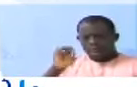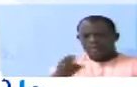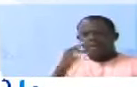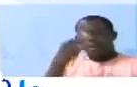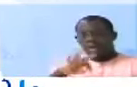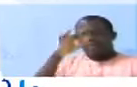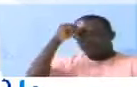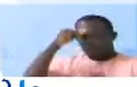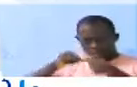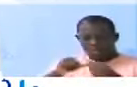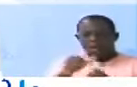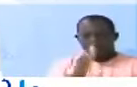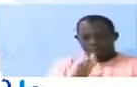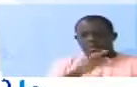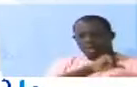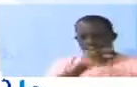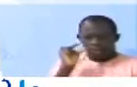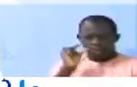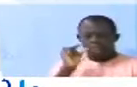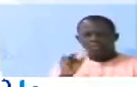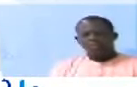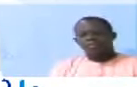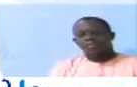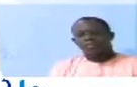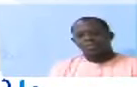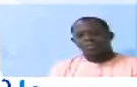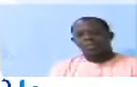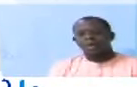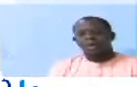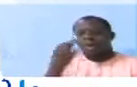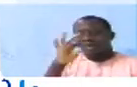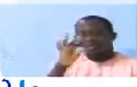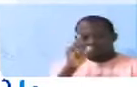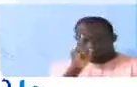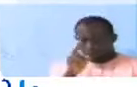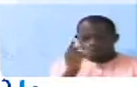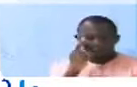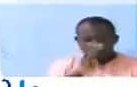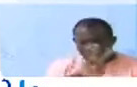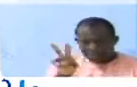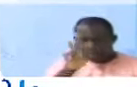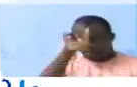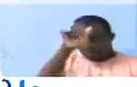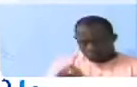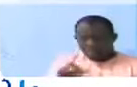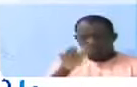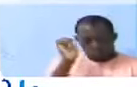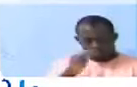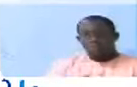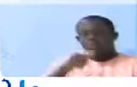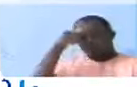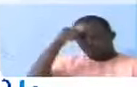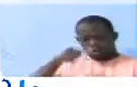his name. If I see him also, I will recognize him.